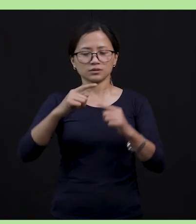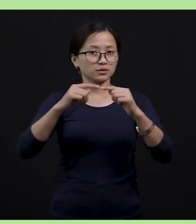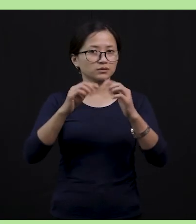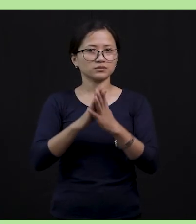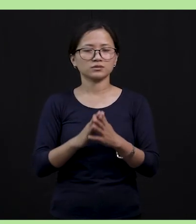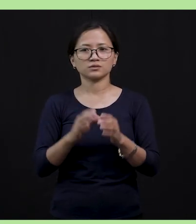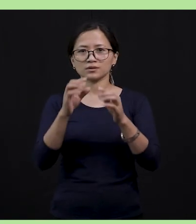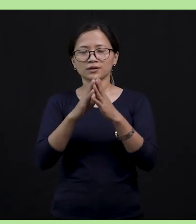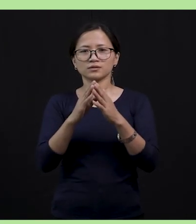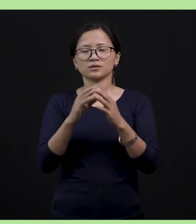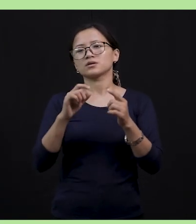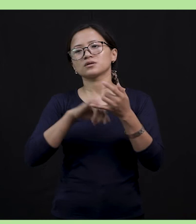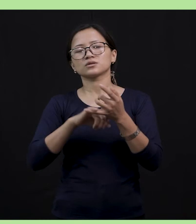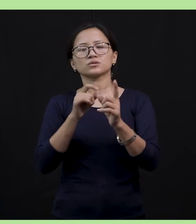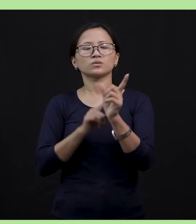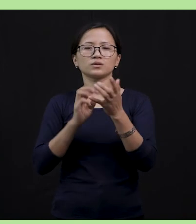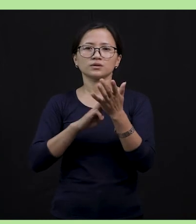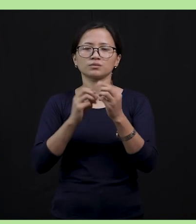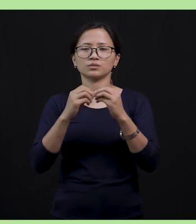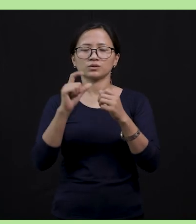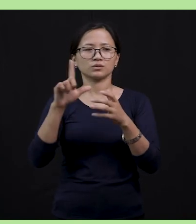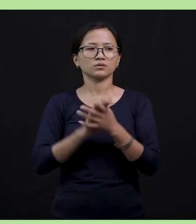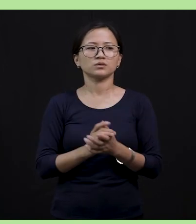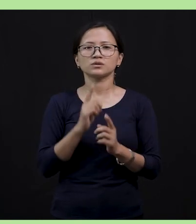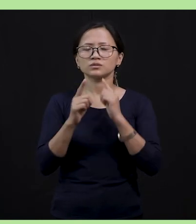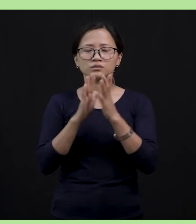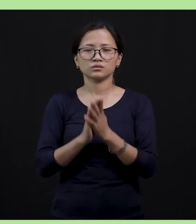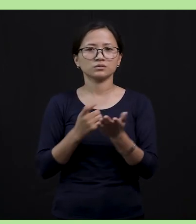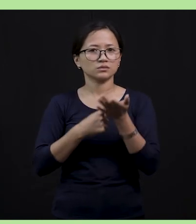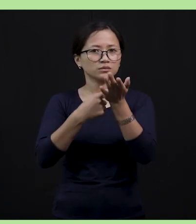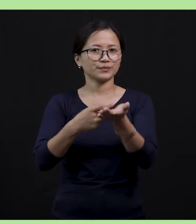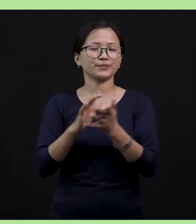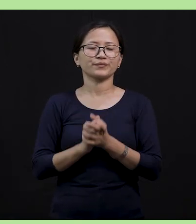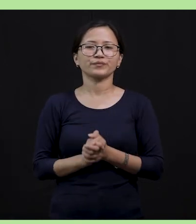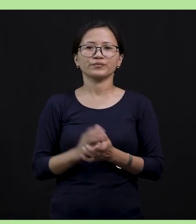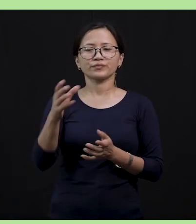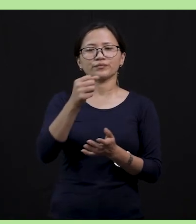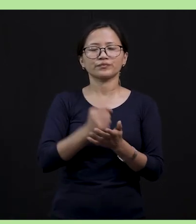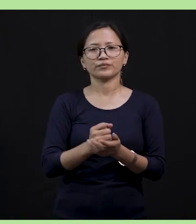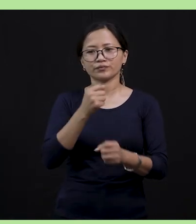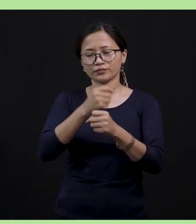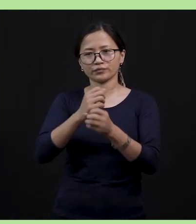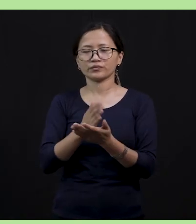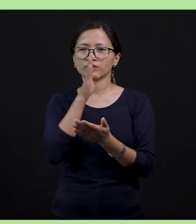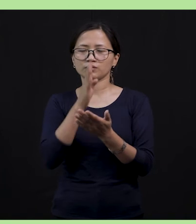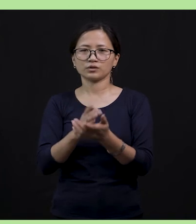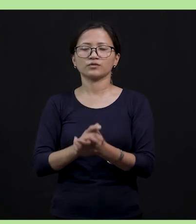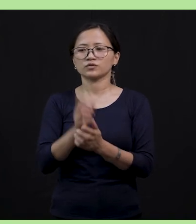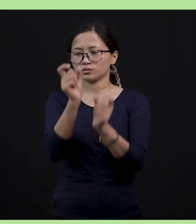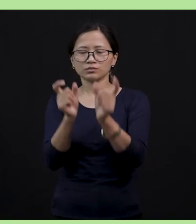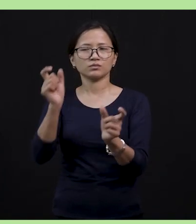symbols. And what is the role that I just spoke about of opposition party? They control the government on behalf of the